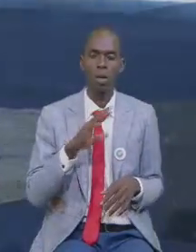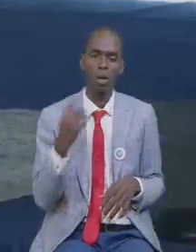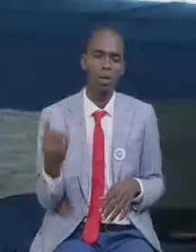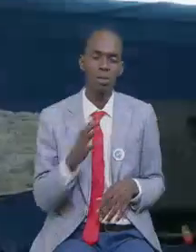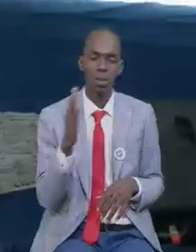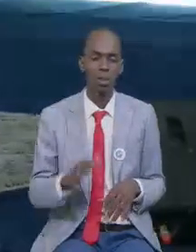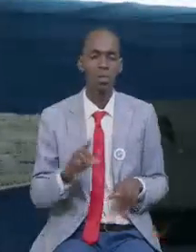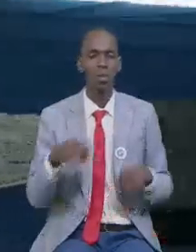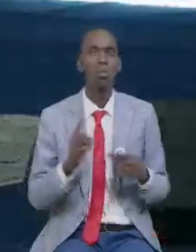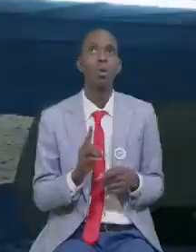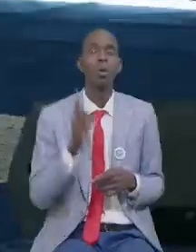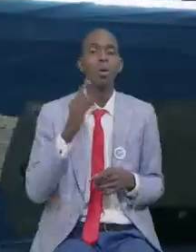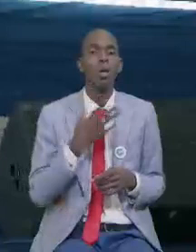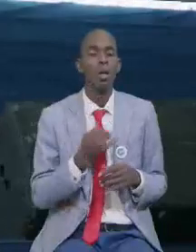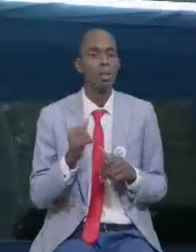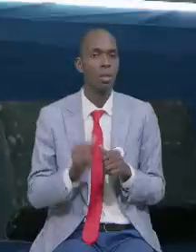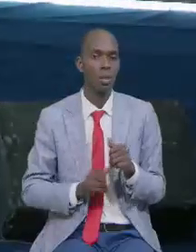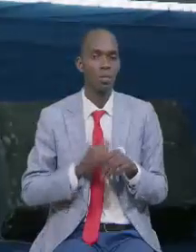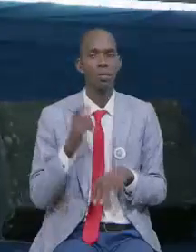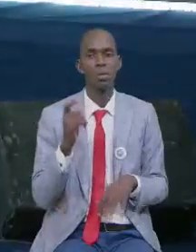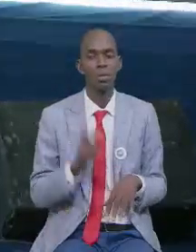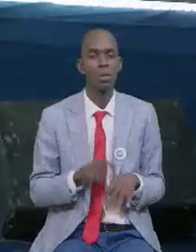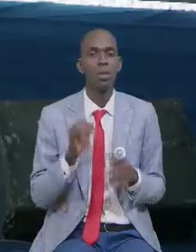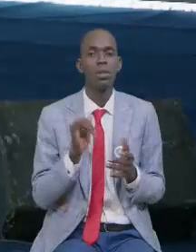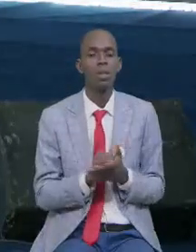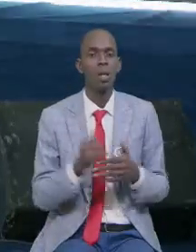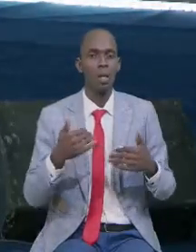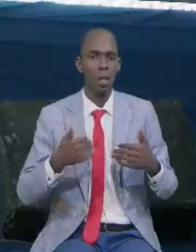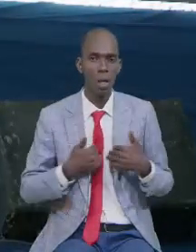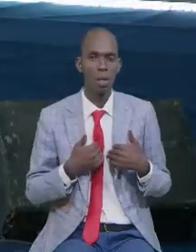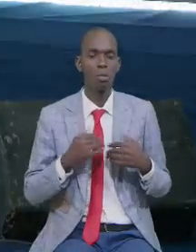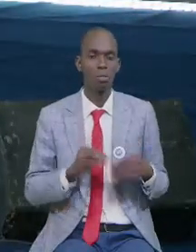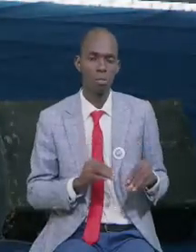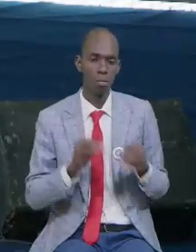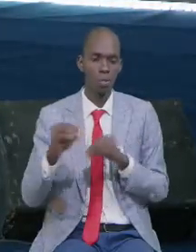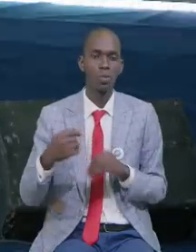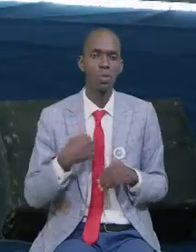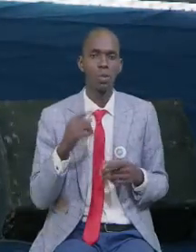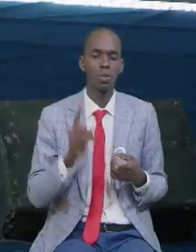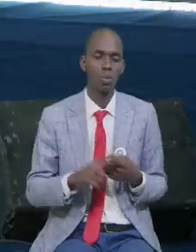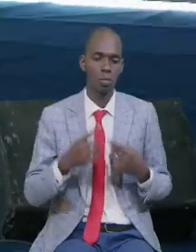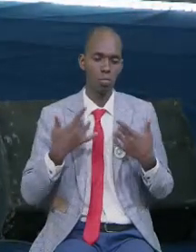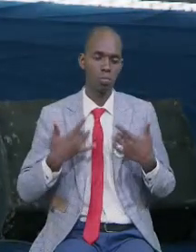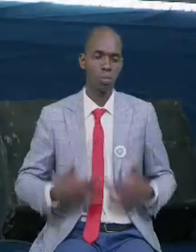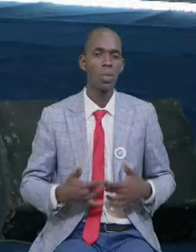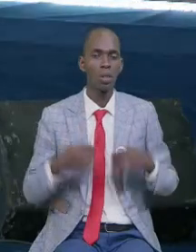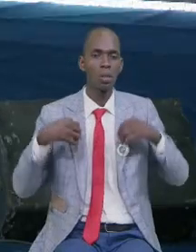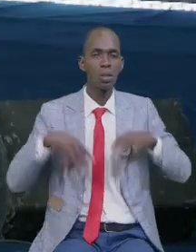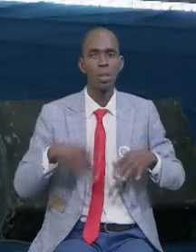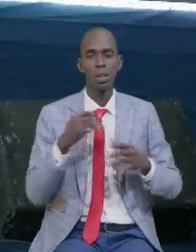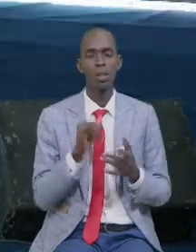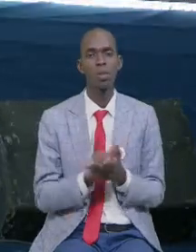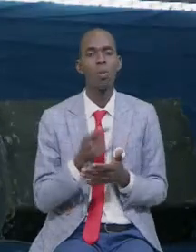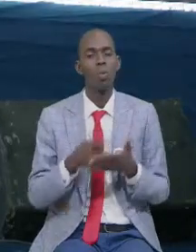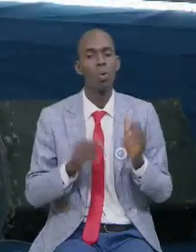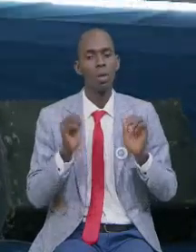And of times that has cast me into discouragement, and I say, what can I do?